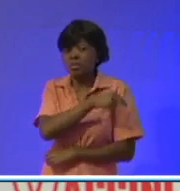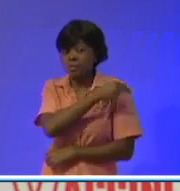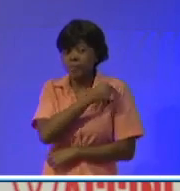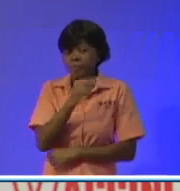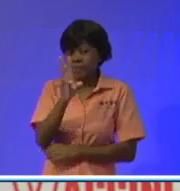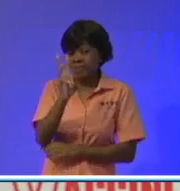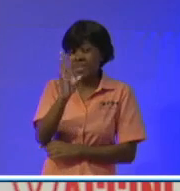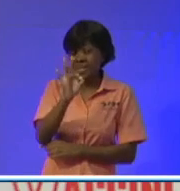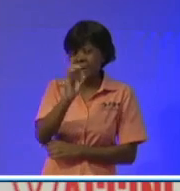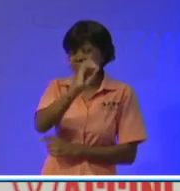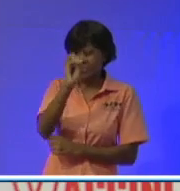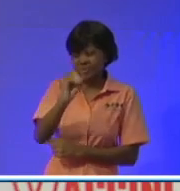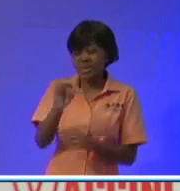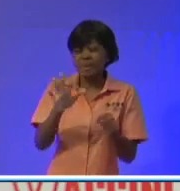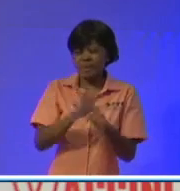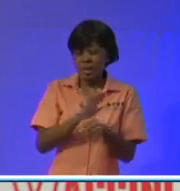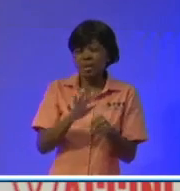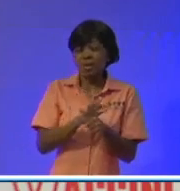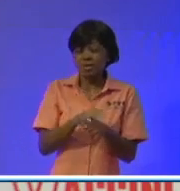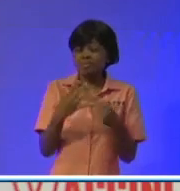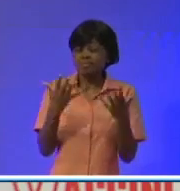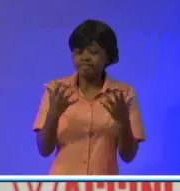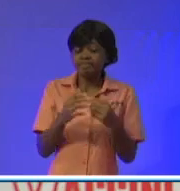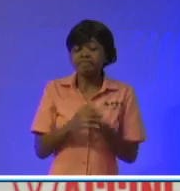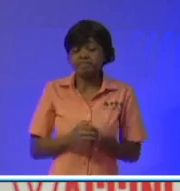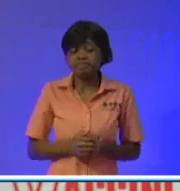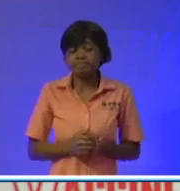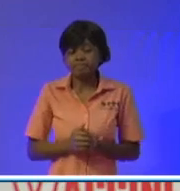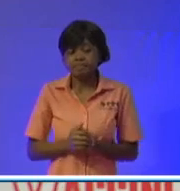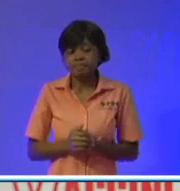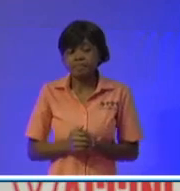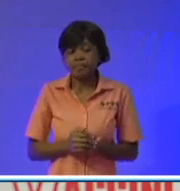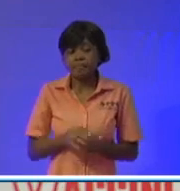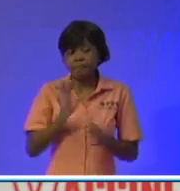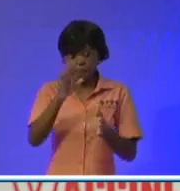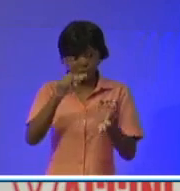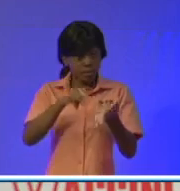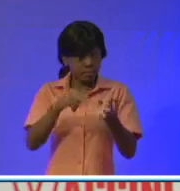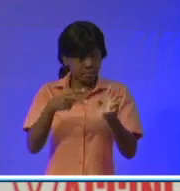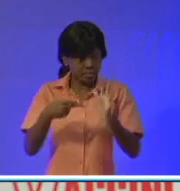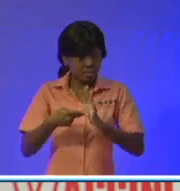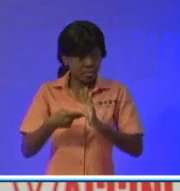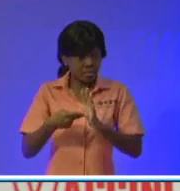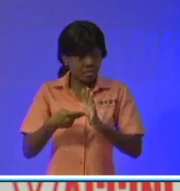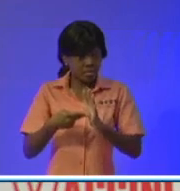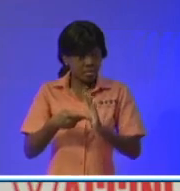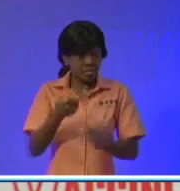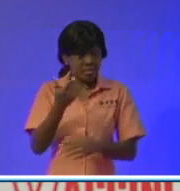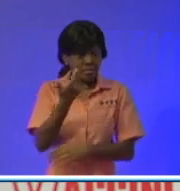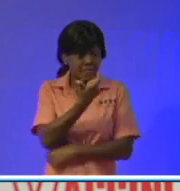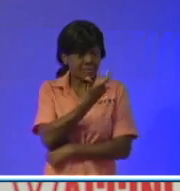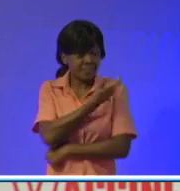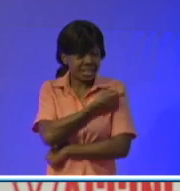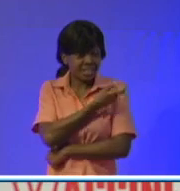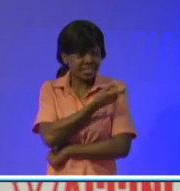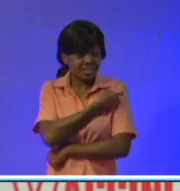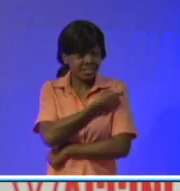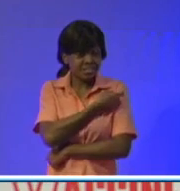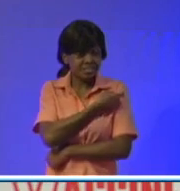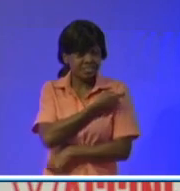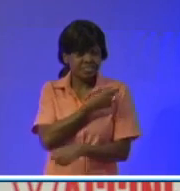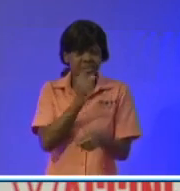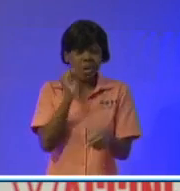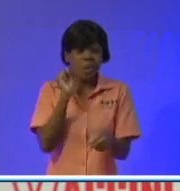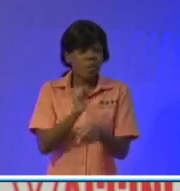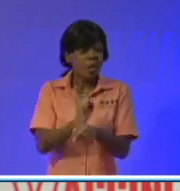A decent sign. It means that the vaccines are in fact working, but unfortunately people are still